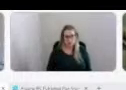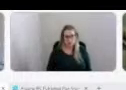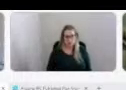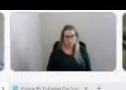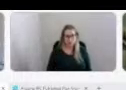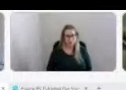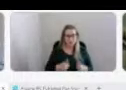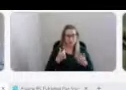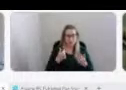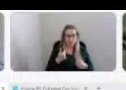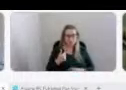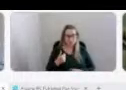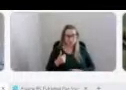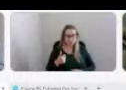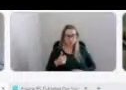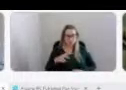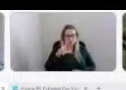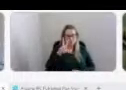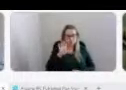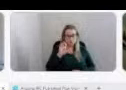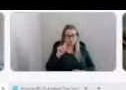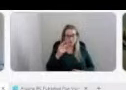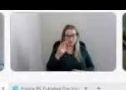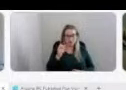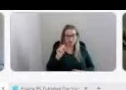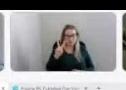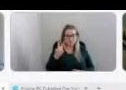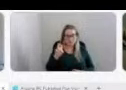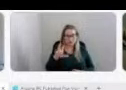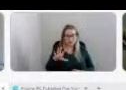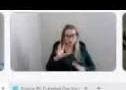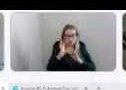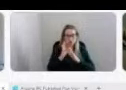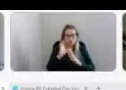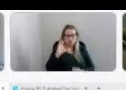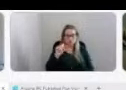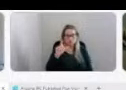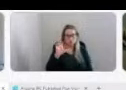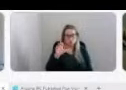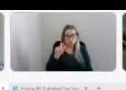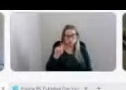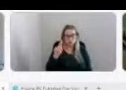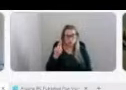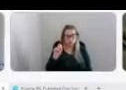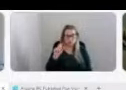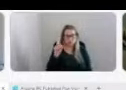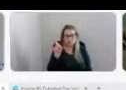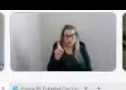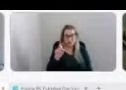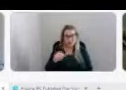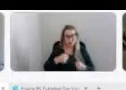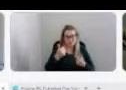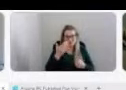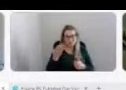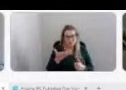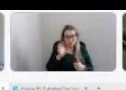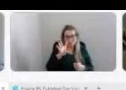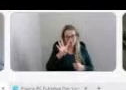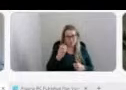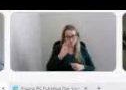live at 35th avenue in cactus in phoenix i've lived here for 40